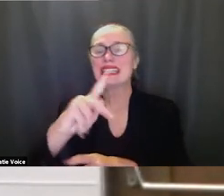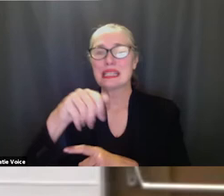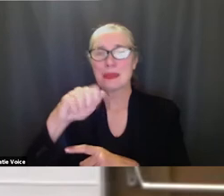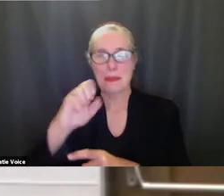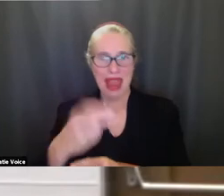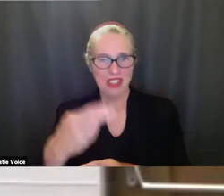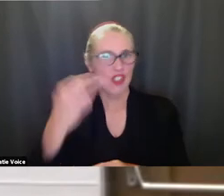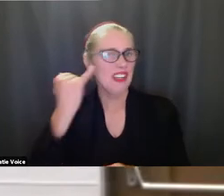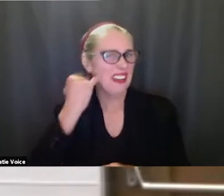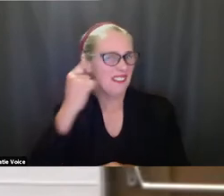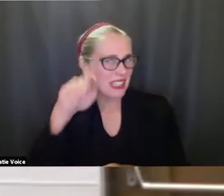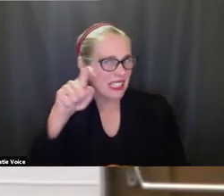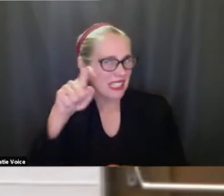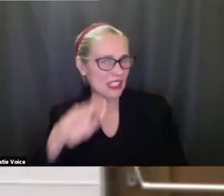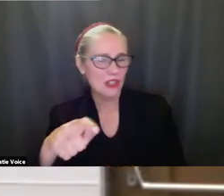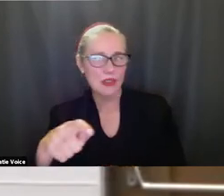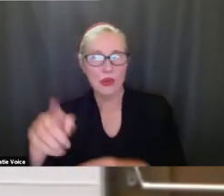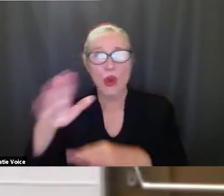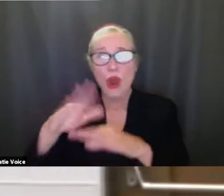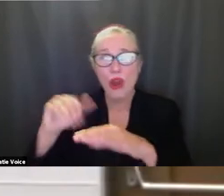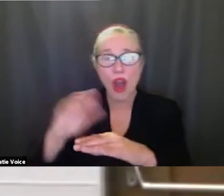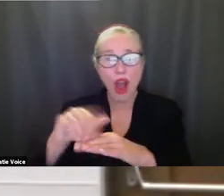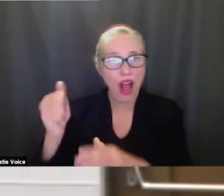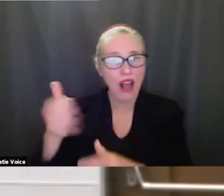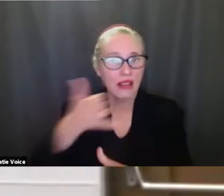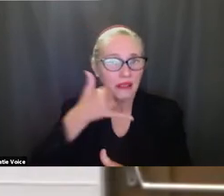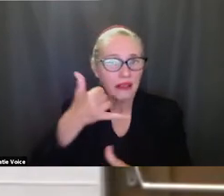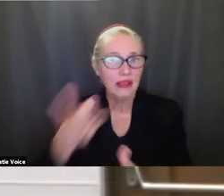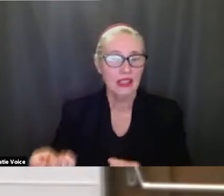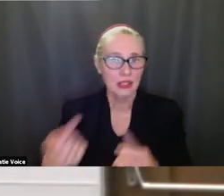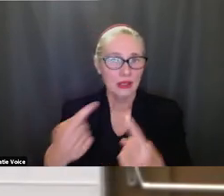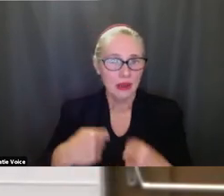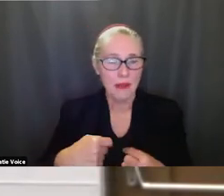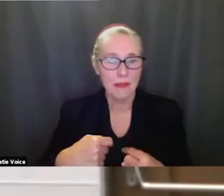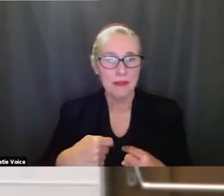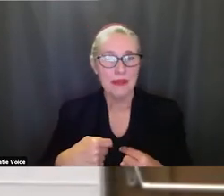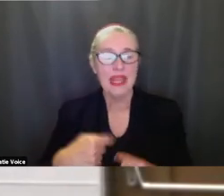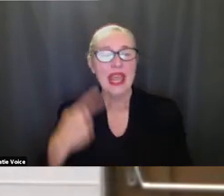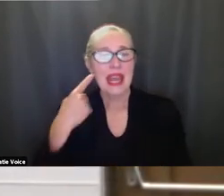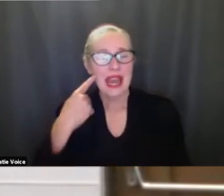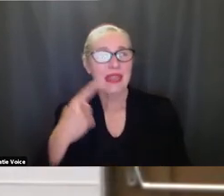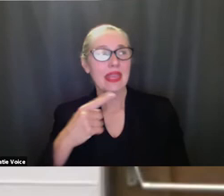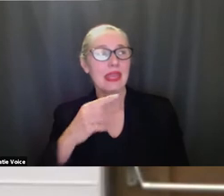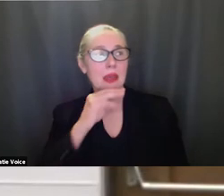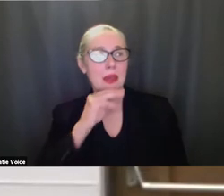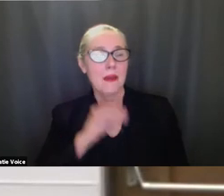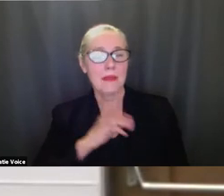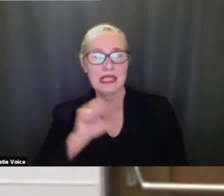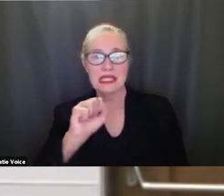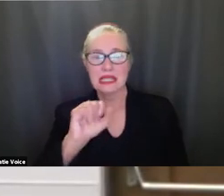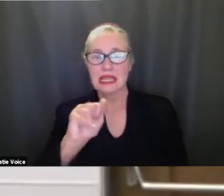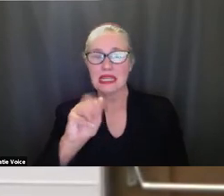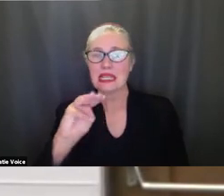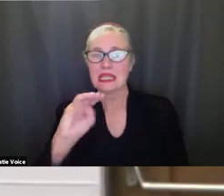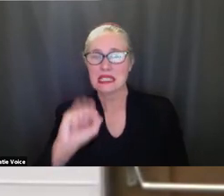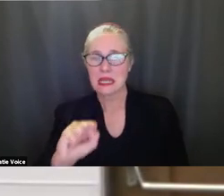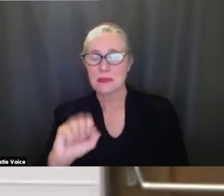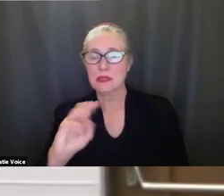needed and as i believe both miss sims moton and miss capps who were on the board at that time remember